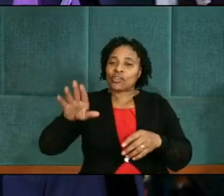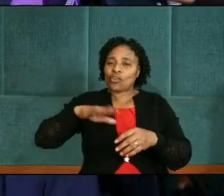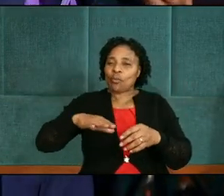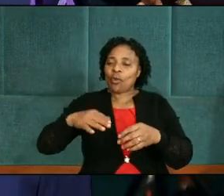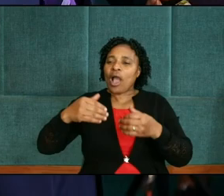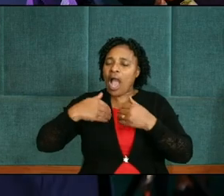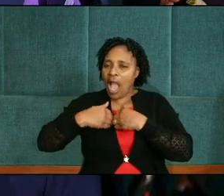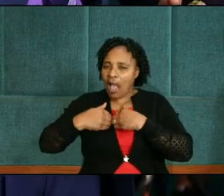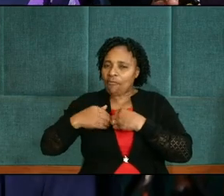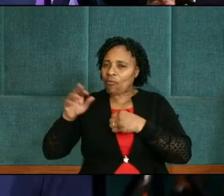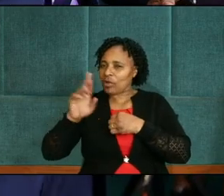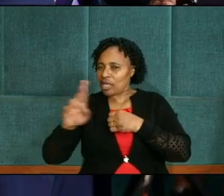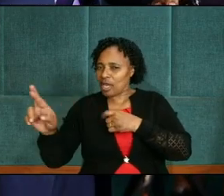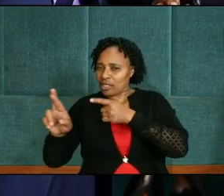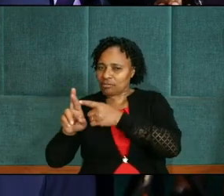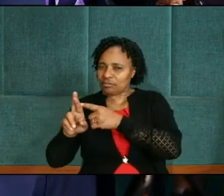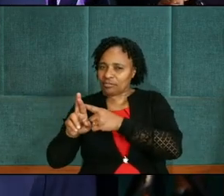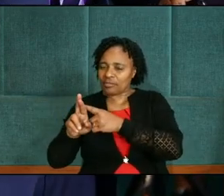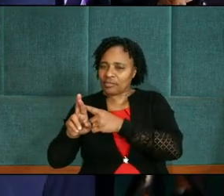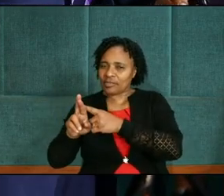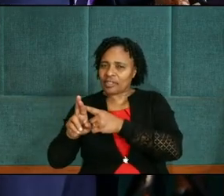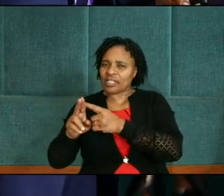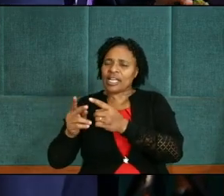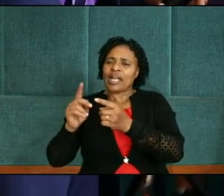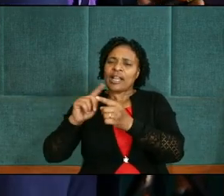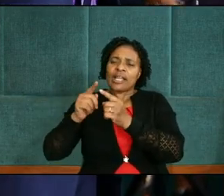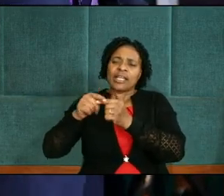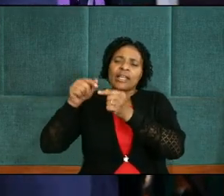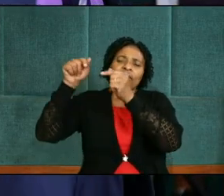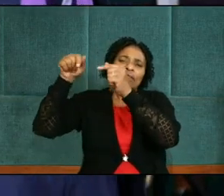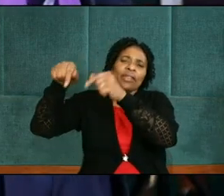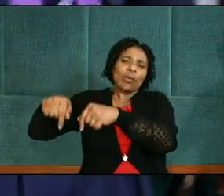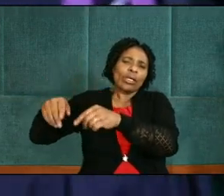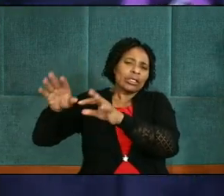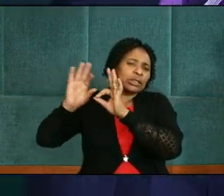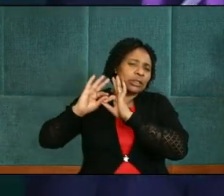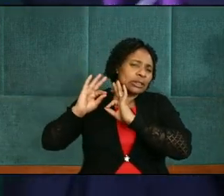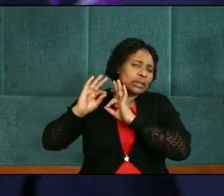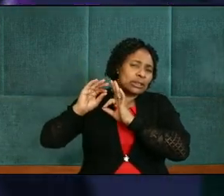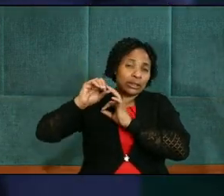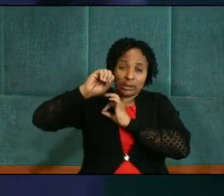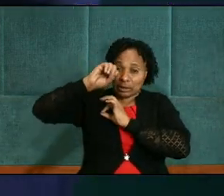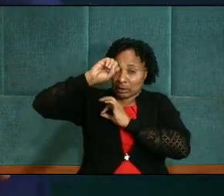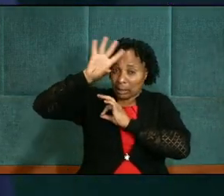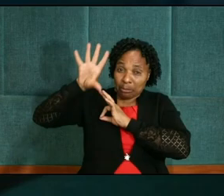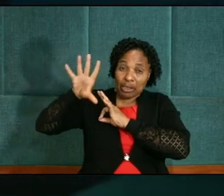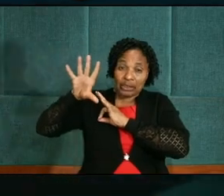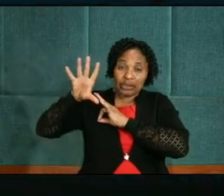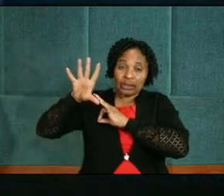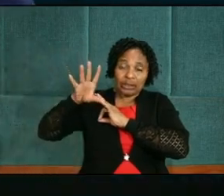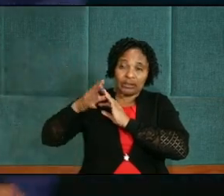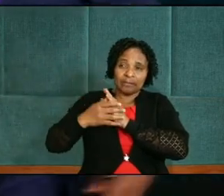heard Jesus says, come in because you did this thing, they were surprised.